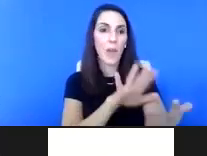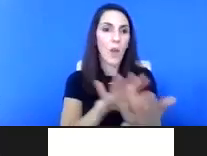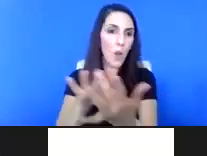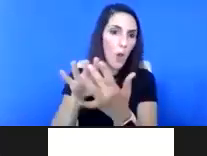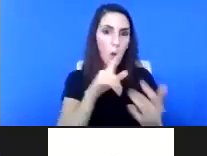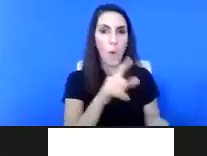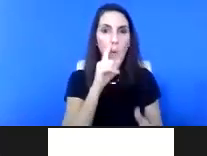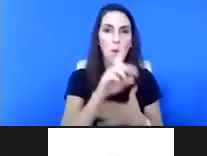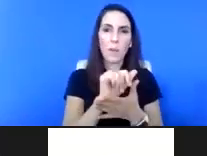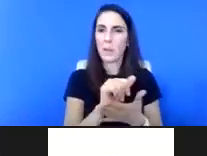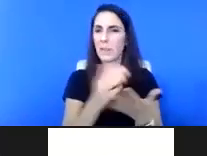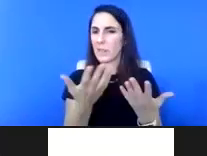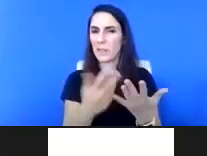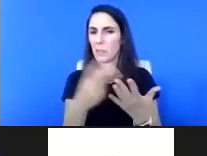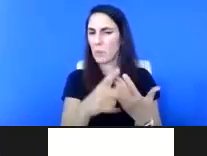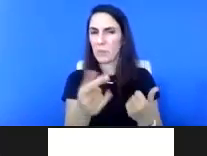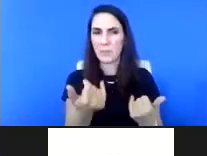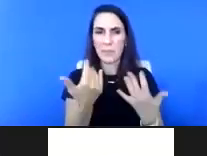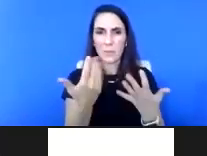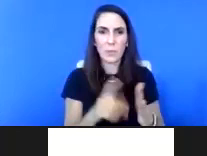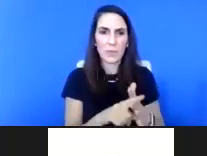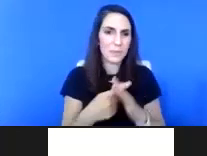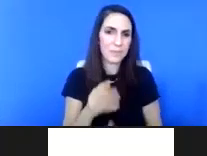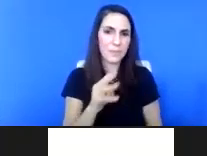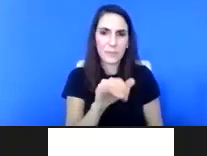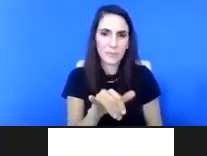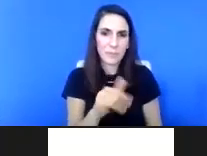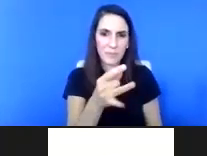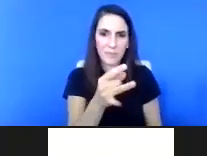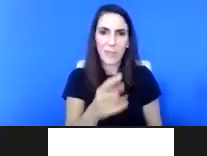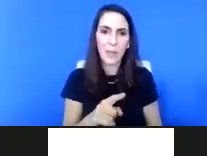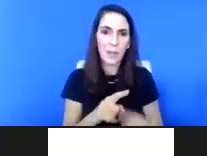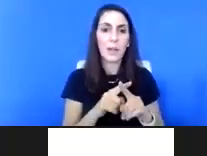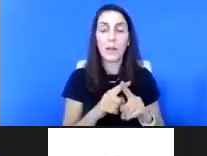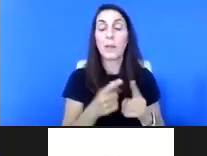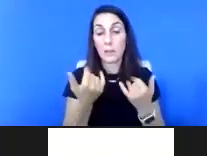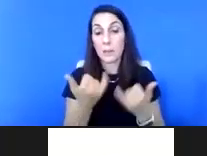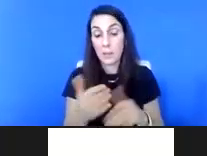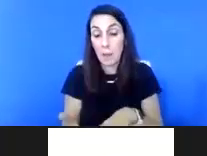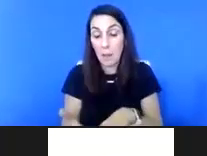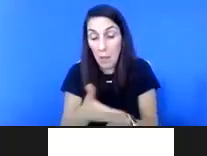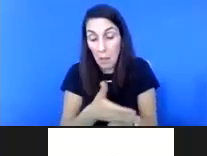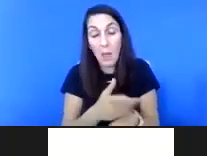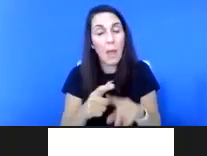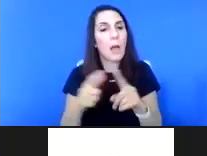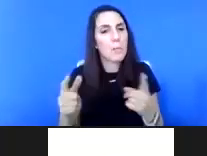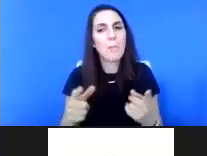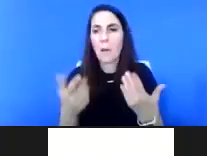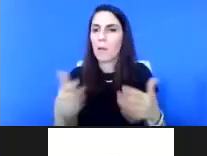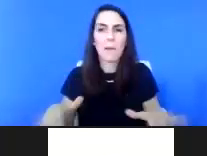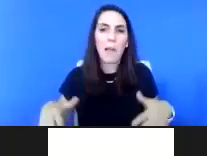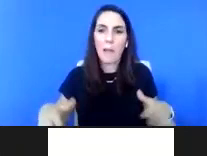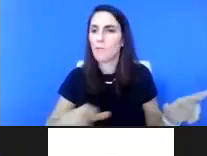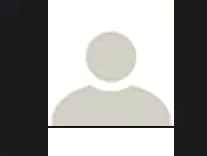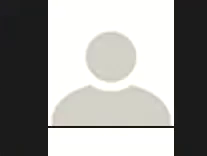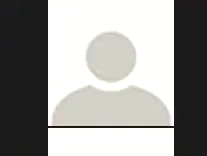4 years now. And we've seen a lot of growth in the program, but we still have a ways to go to get the 1 million or more people enrolled. And this